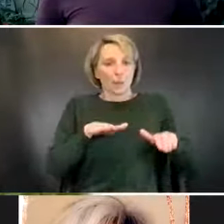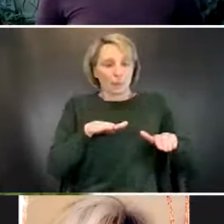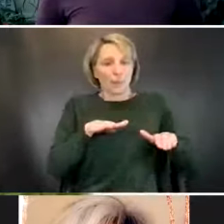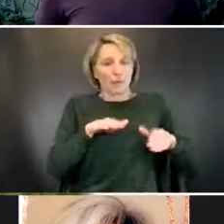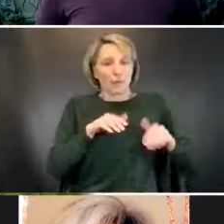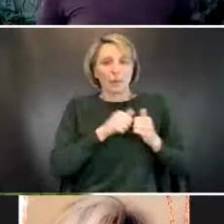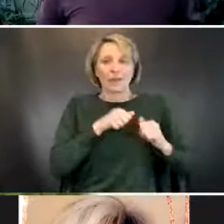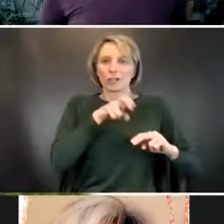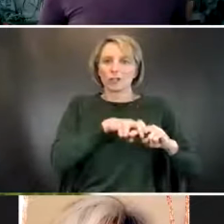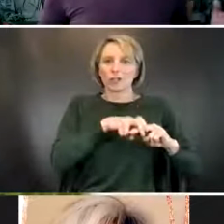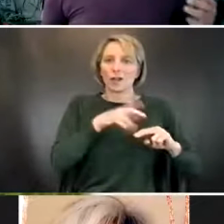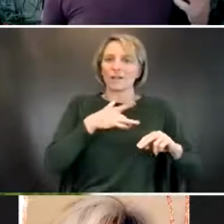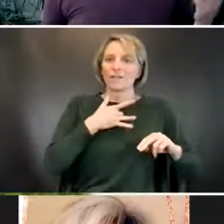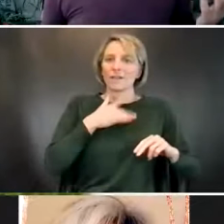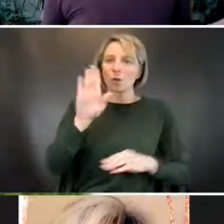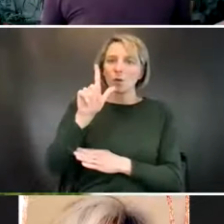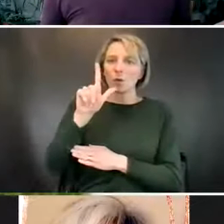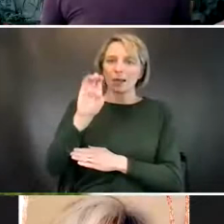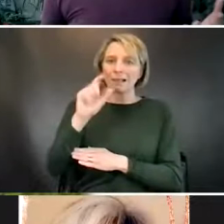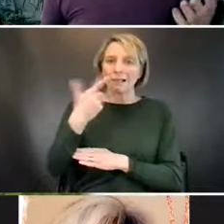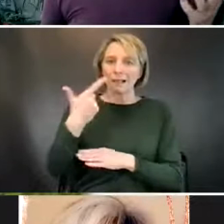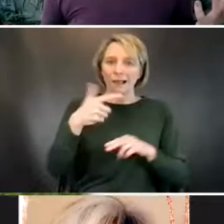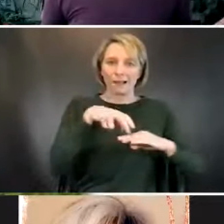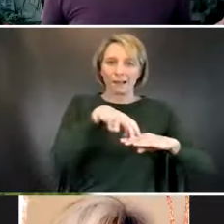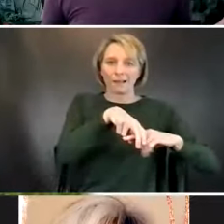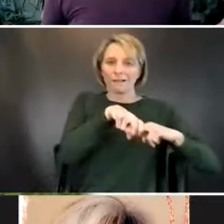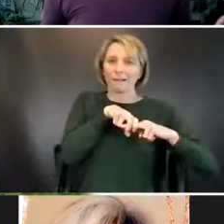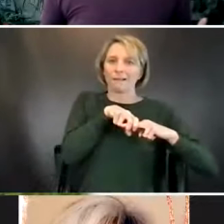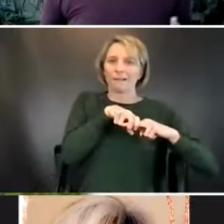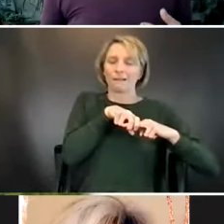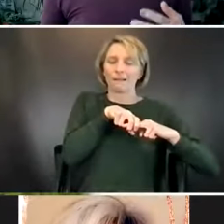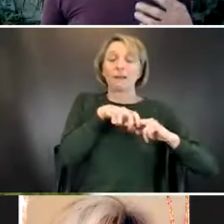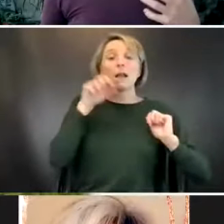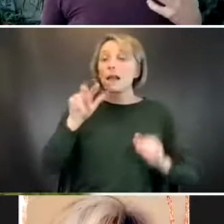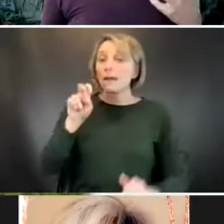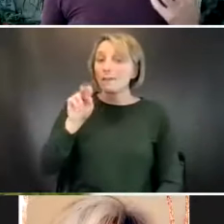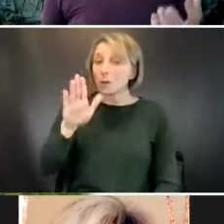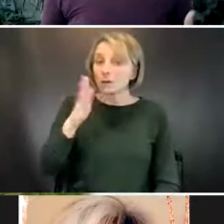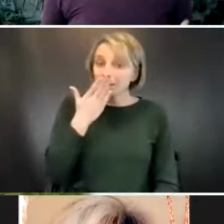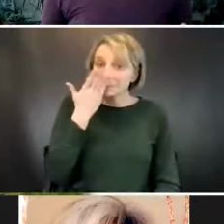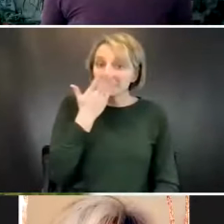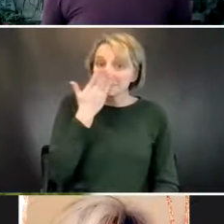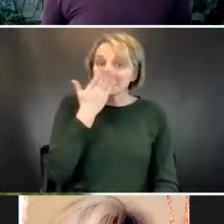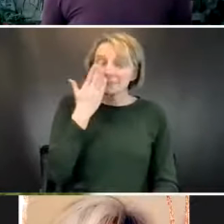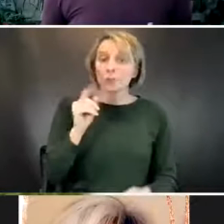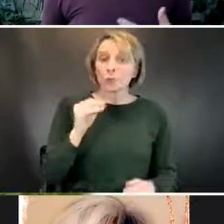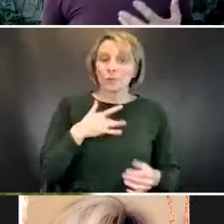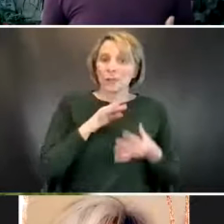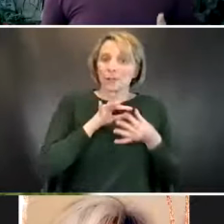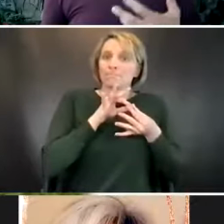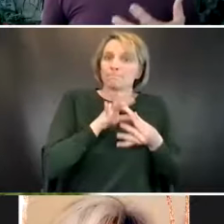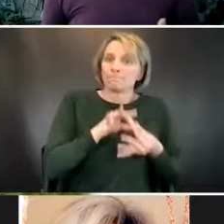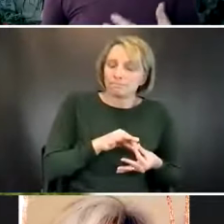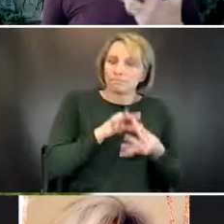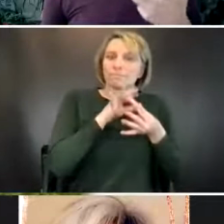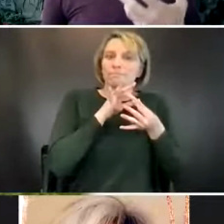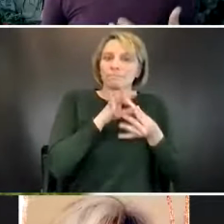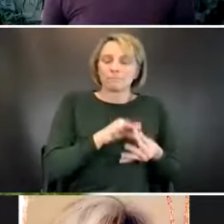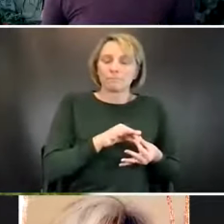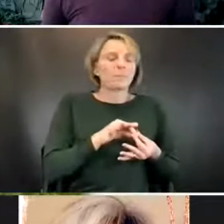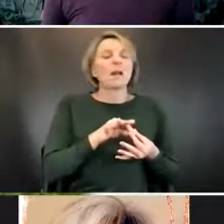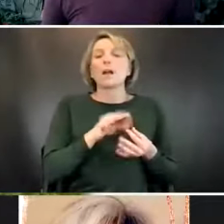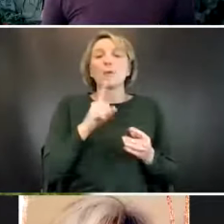use your sense of smell to ground, and it's really referring to being in the